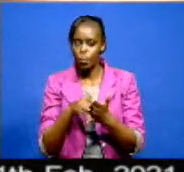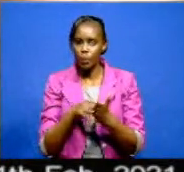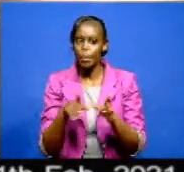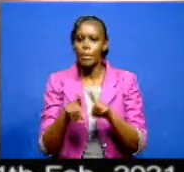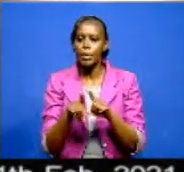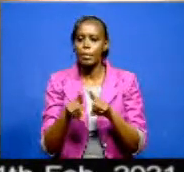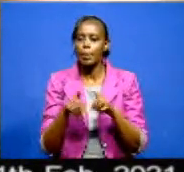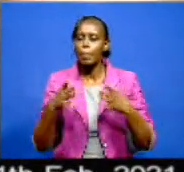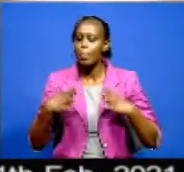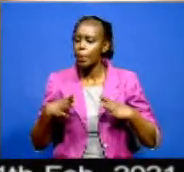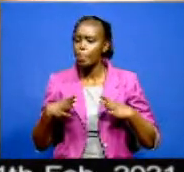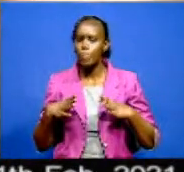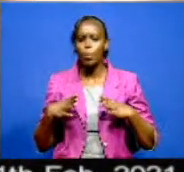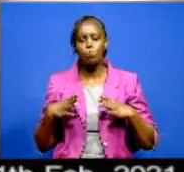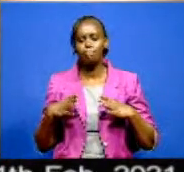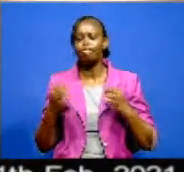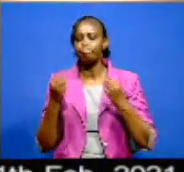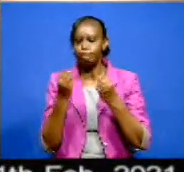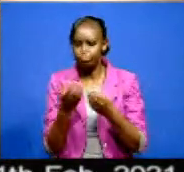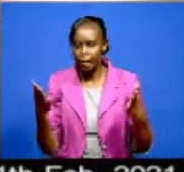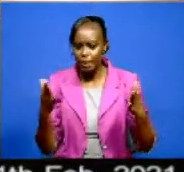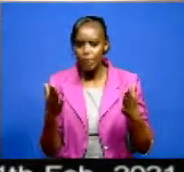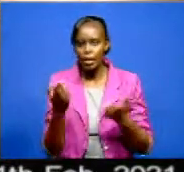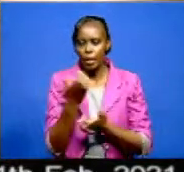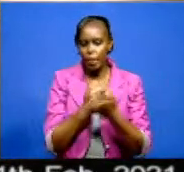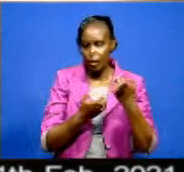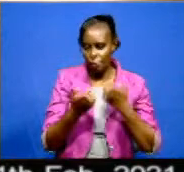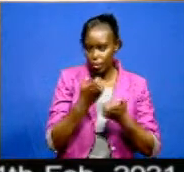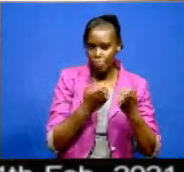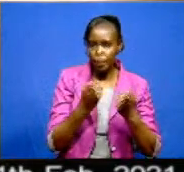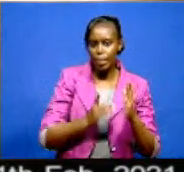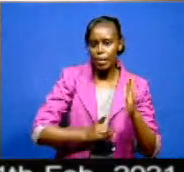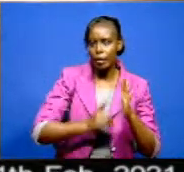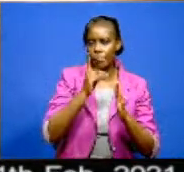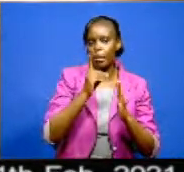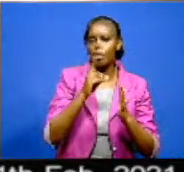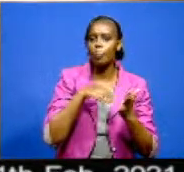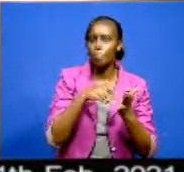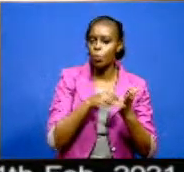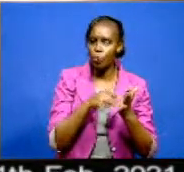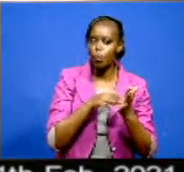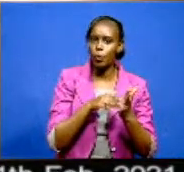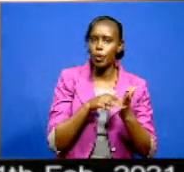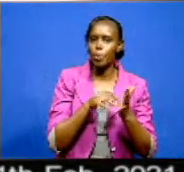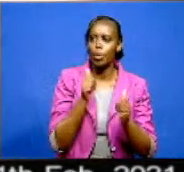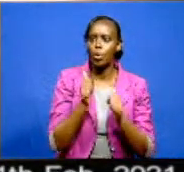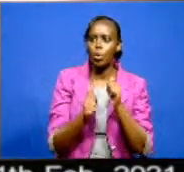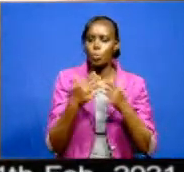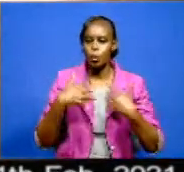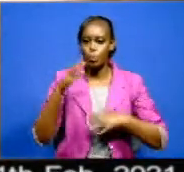population growth, rapid economic development that has encroached on space for